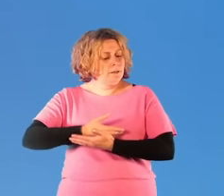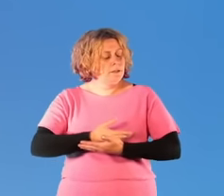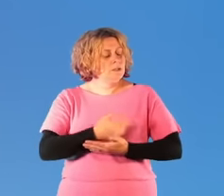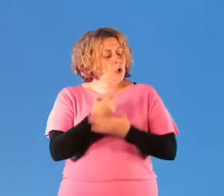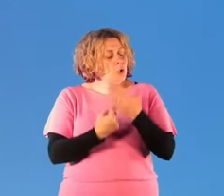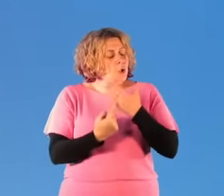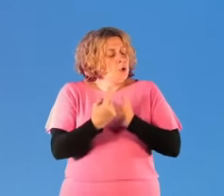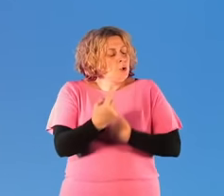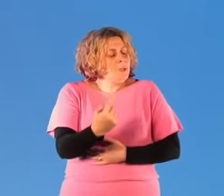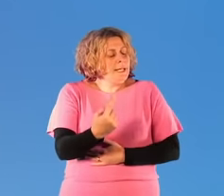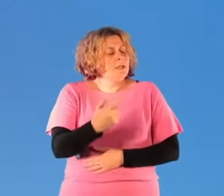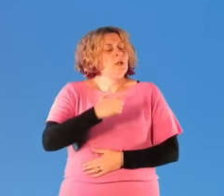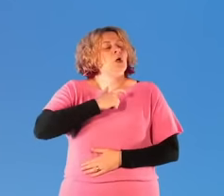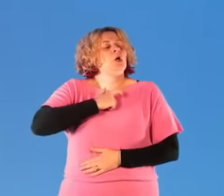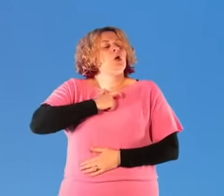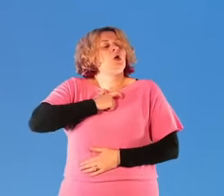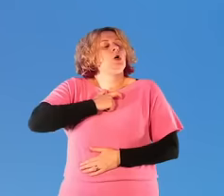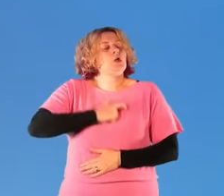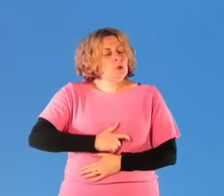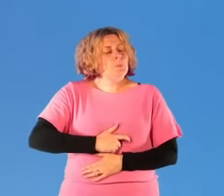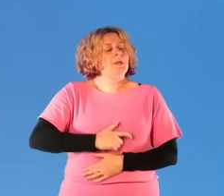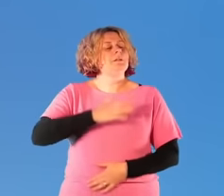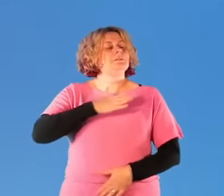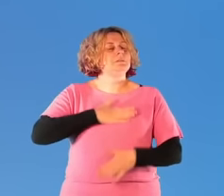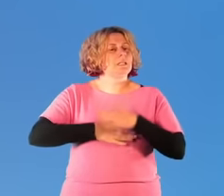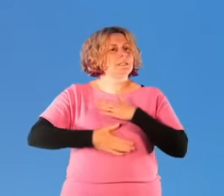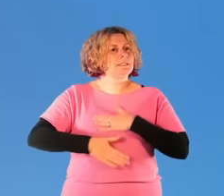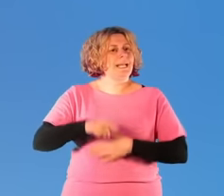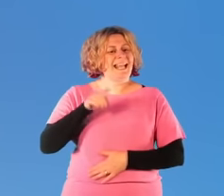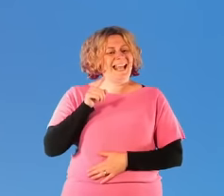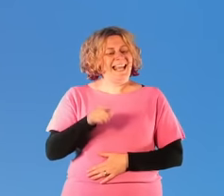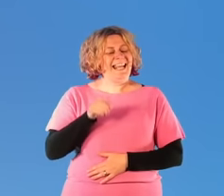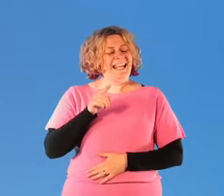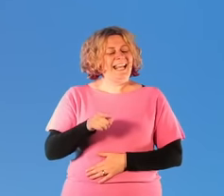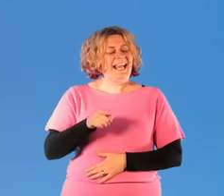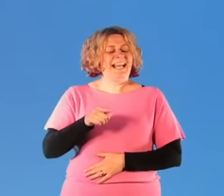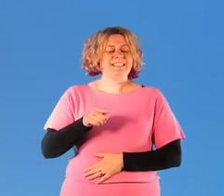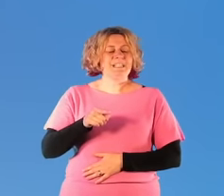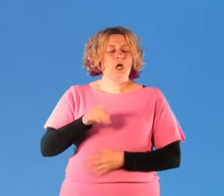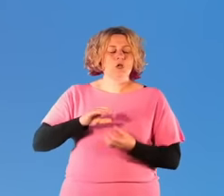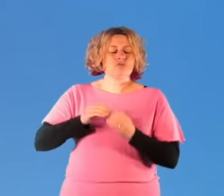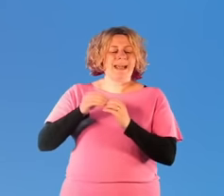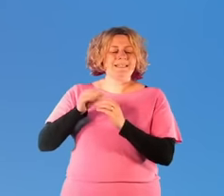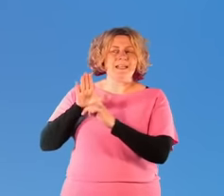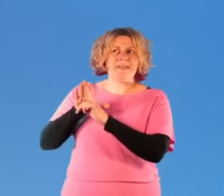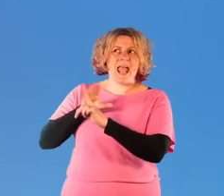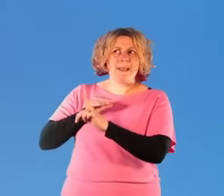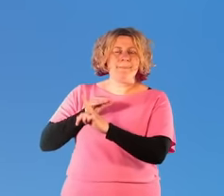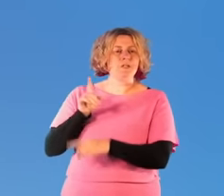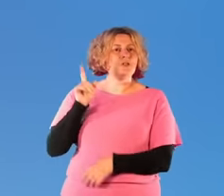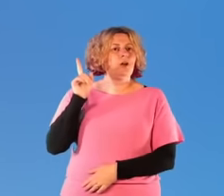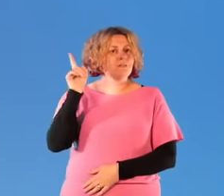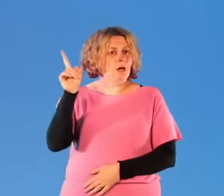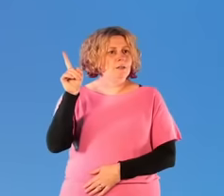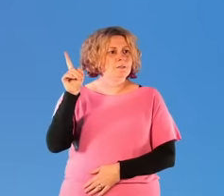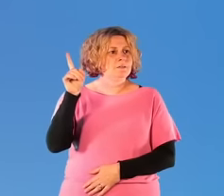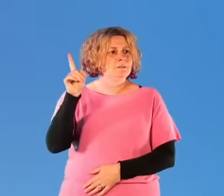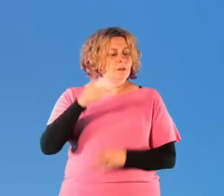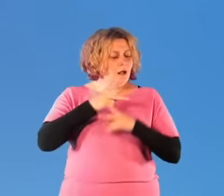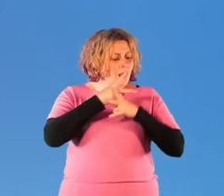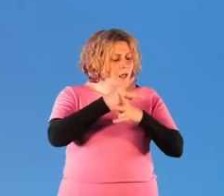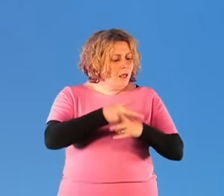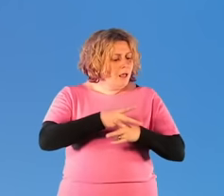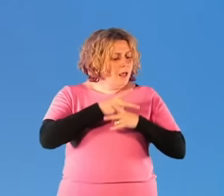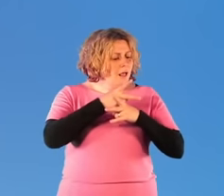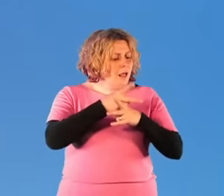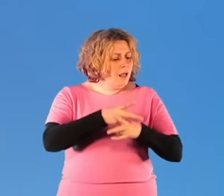is made in the image of God. I look at the way in which my daughter cares for Abe, and I see what the love of God is